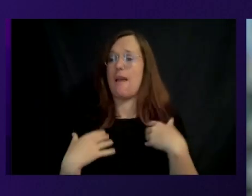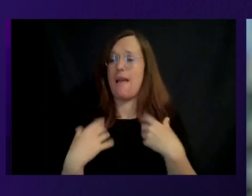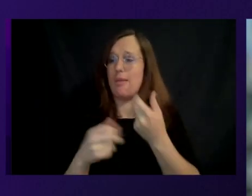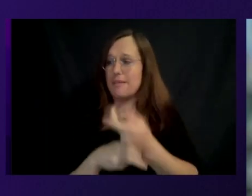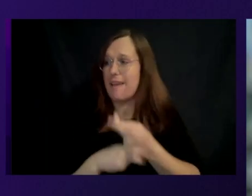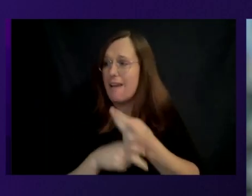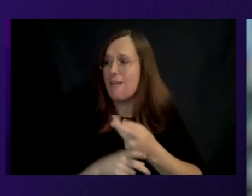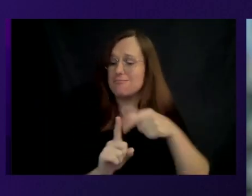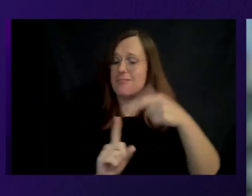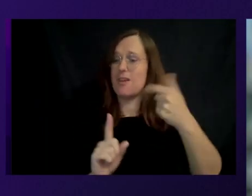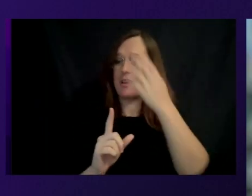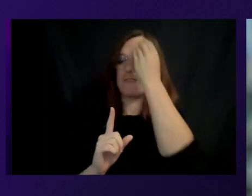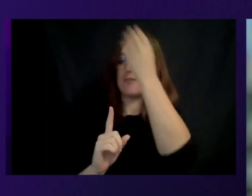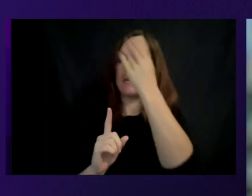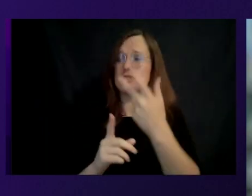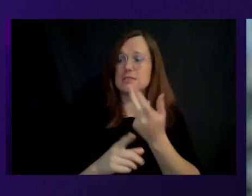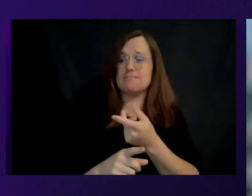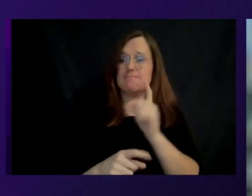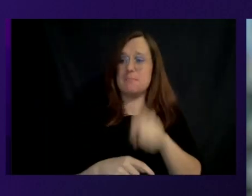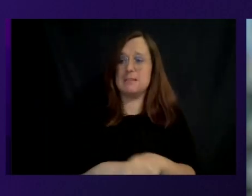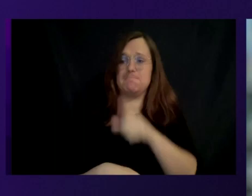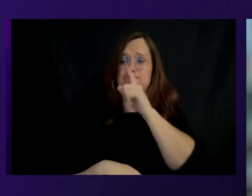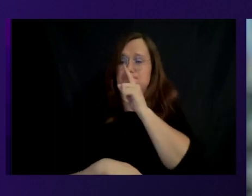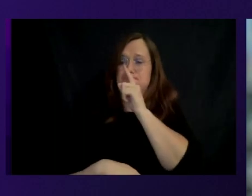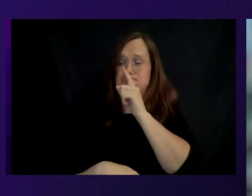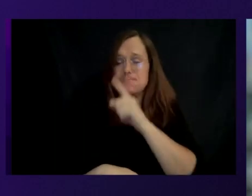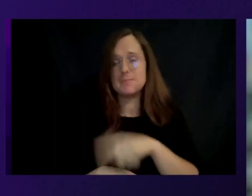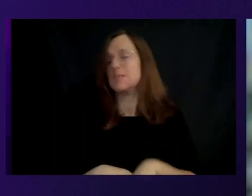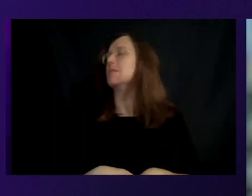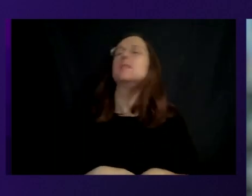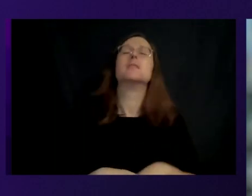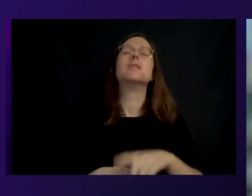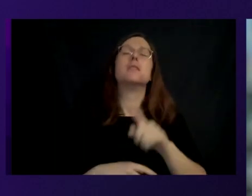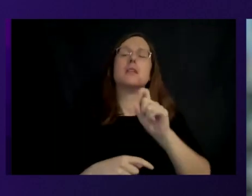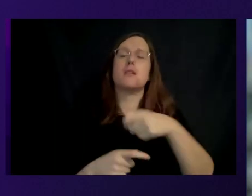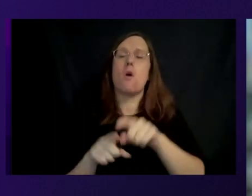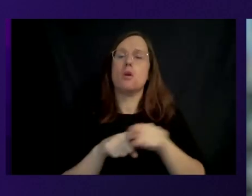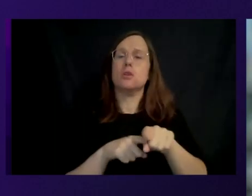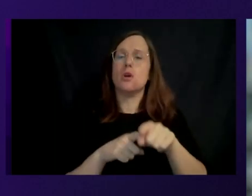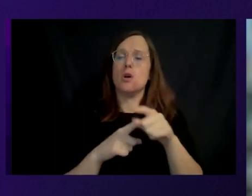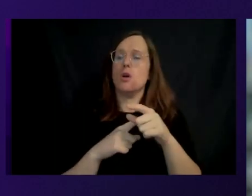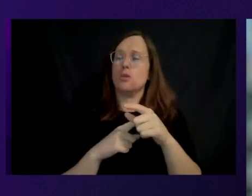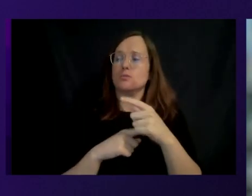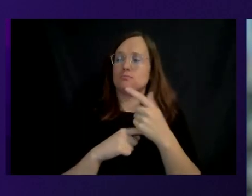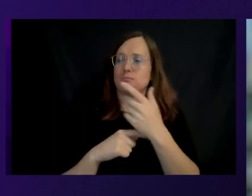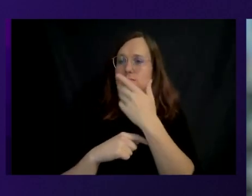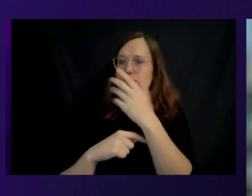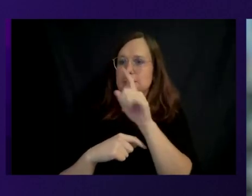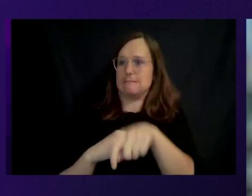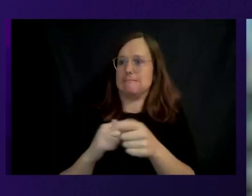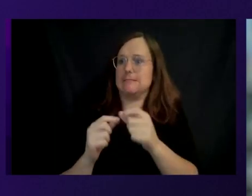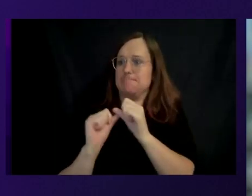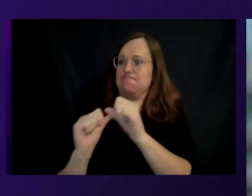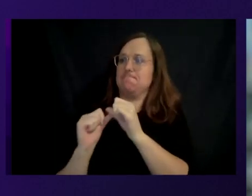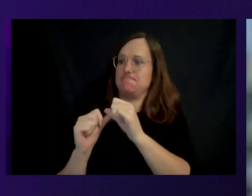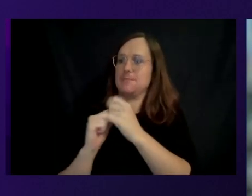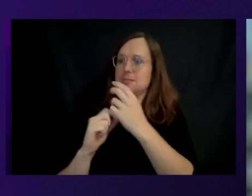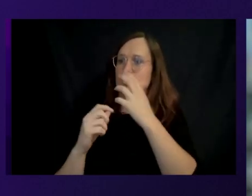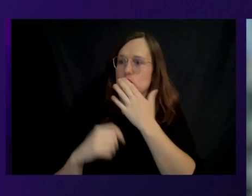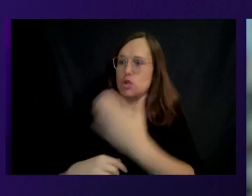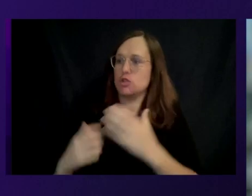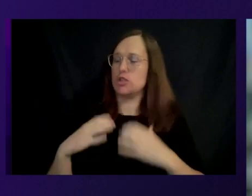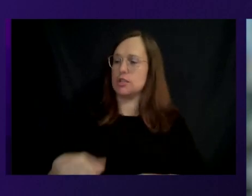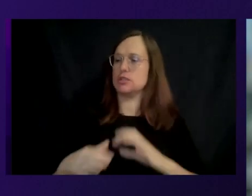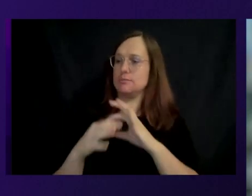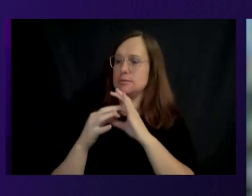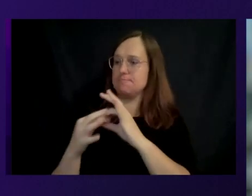sensitive data and information. It's also central to maintaining a trusted customer experience, which our partners absolutely care about. And they care